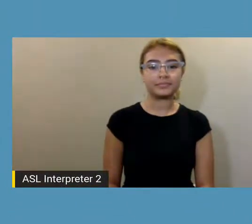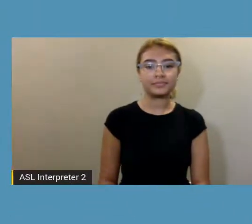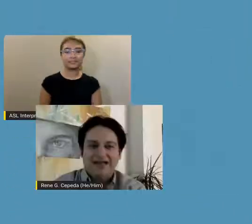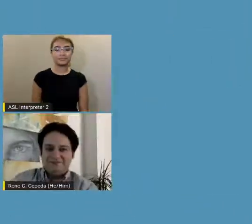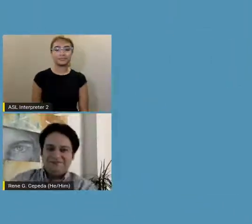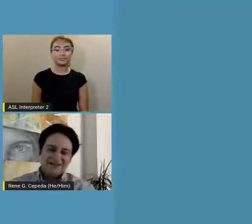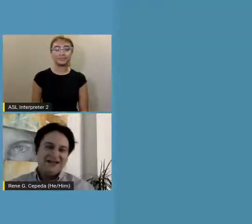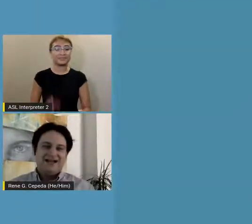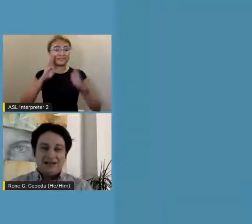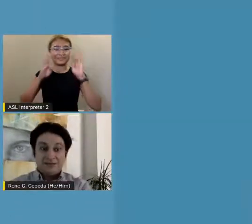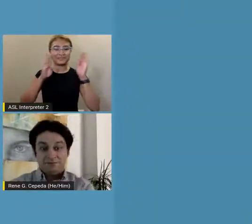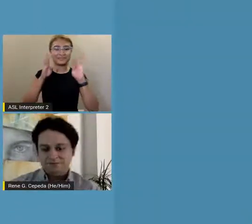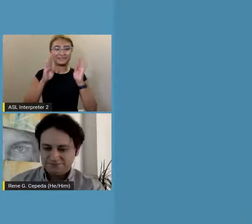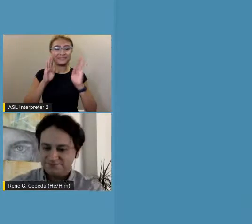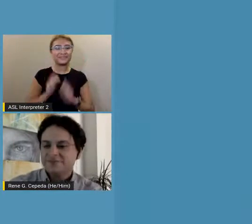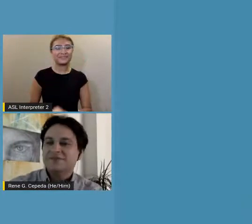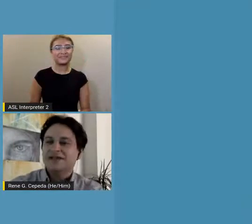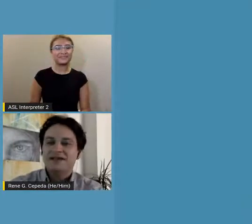Hi,